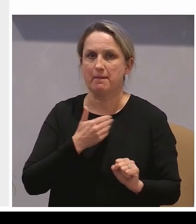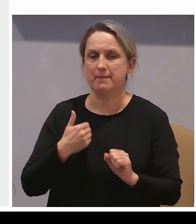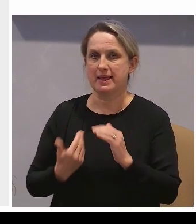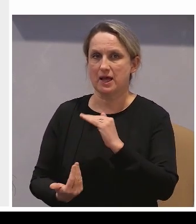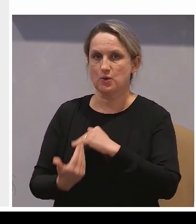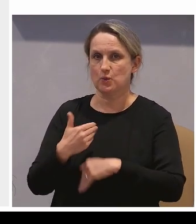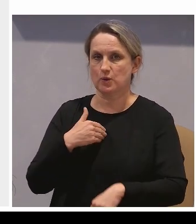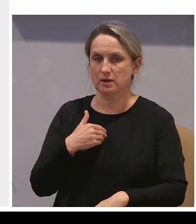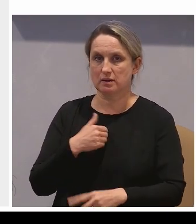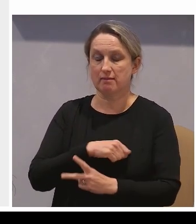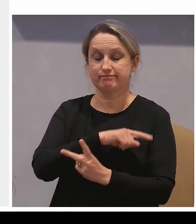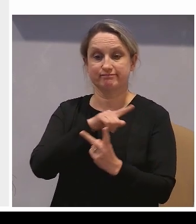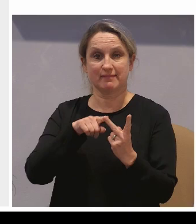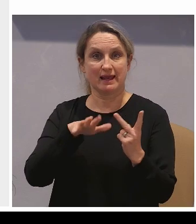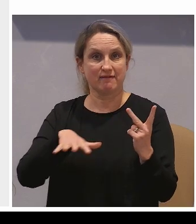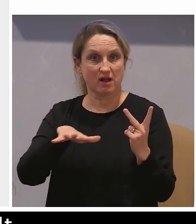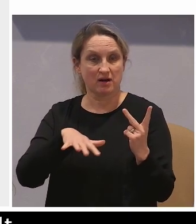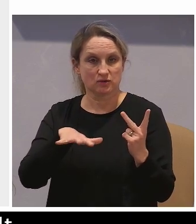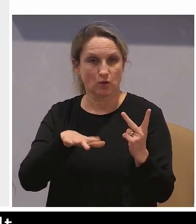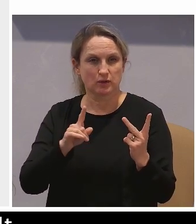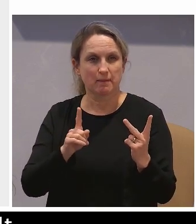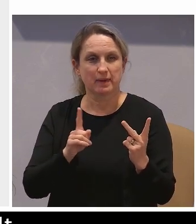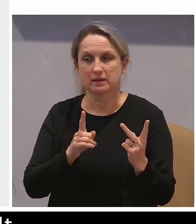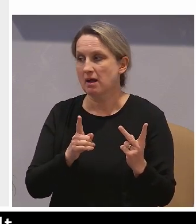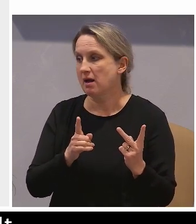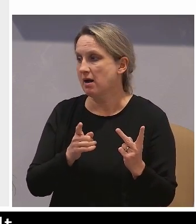children to reach us as early as possible.